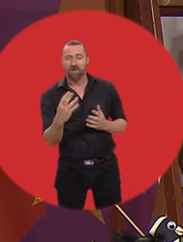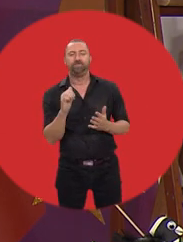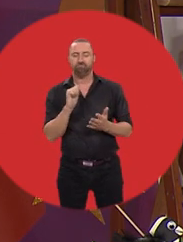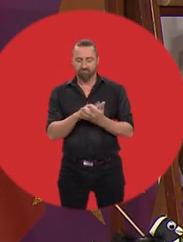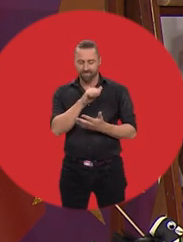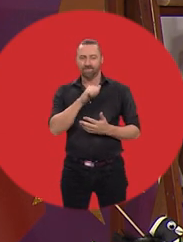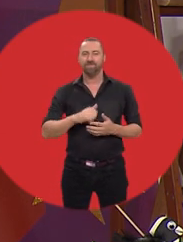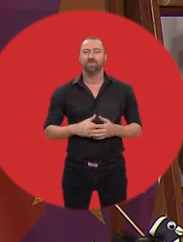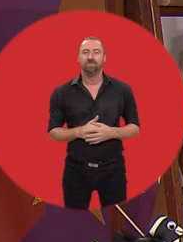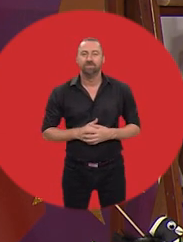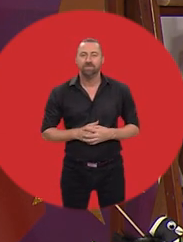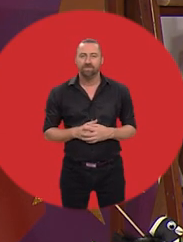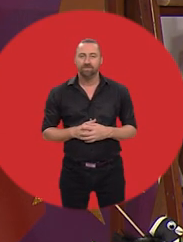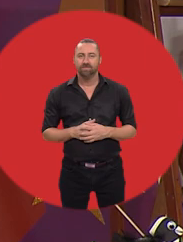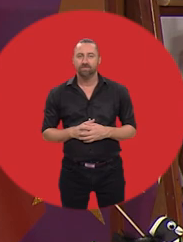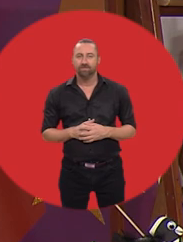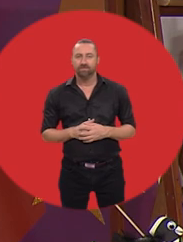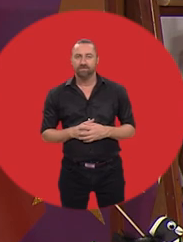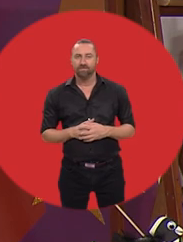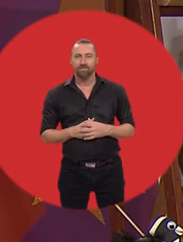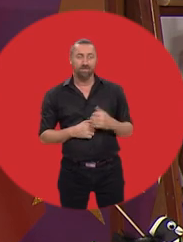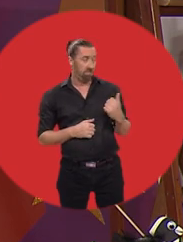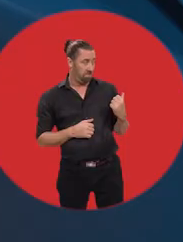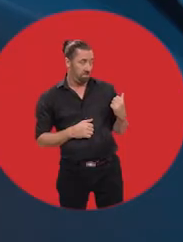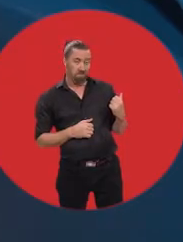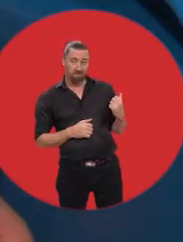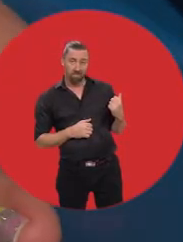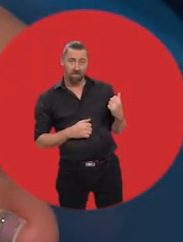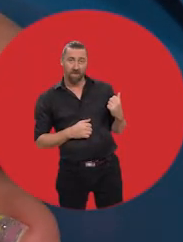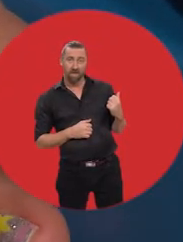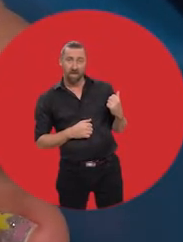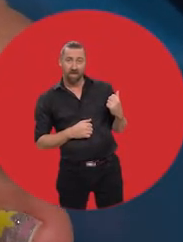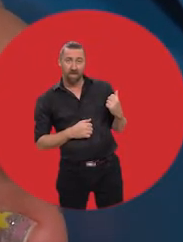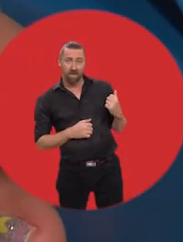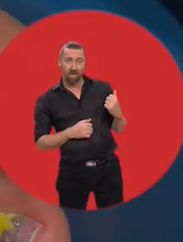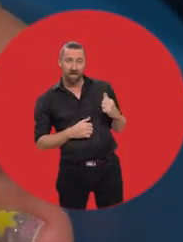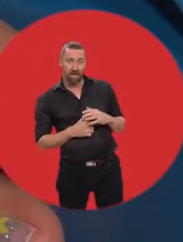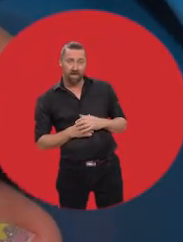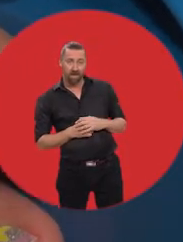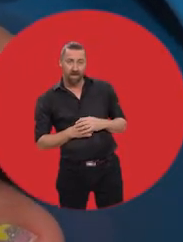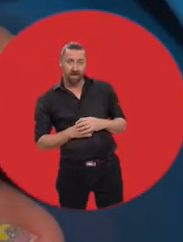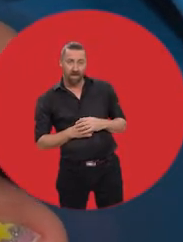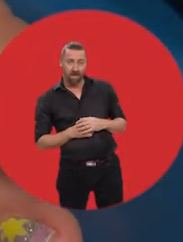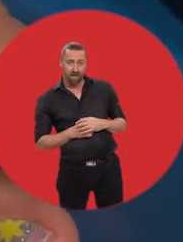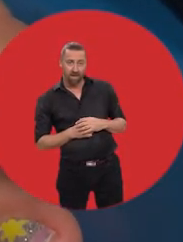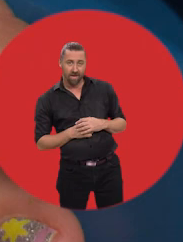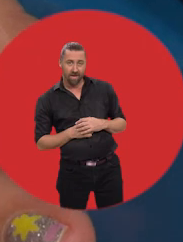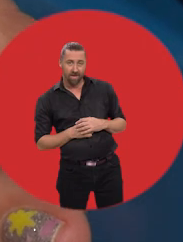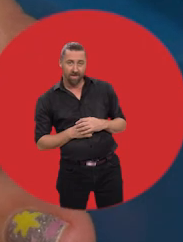two, three, to the other eye. And then I'm going to stick my eyes on. I've got